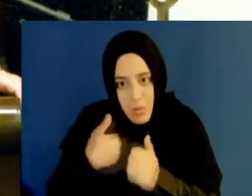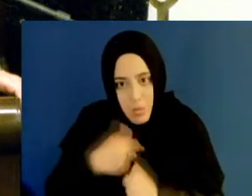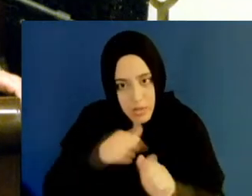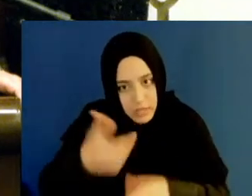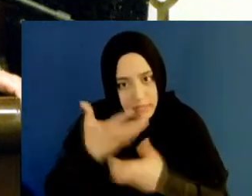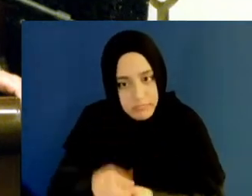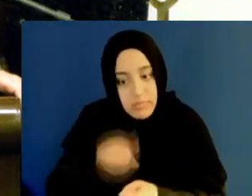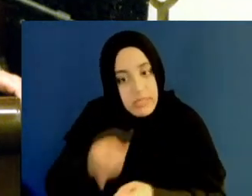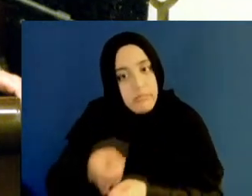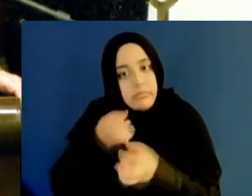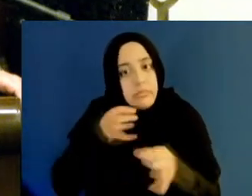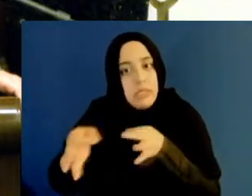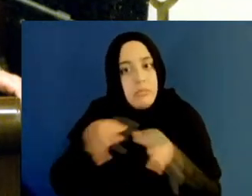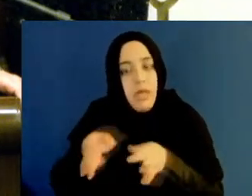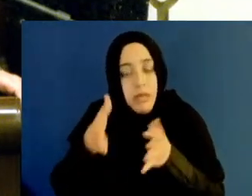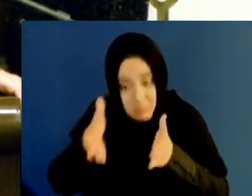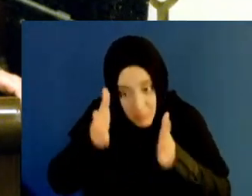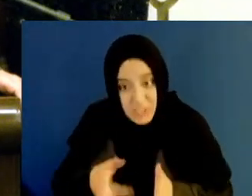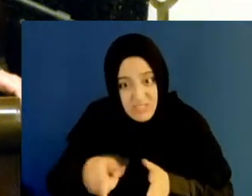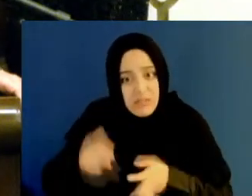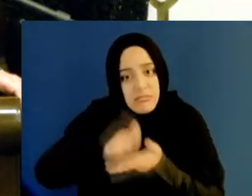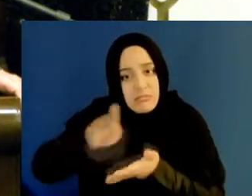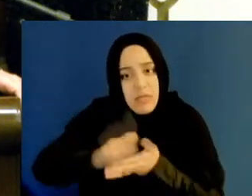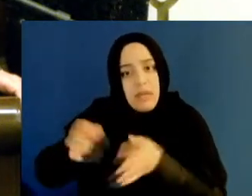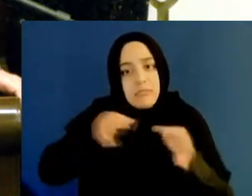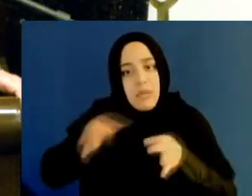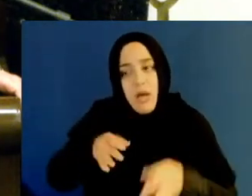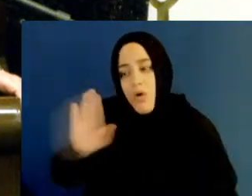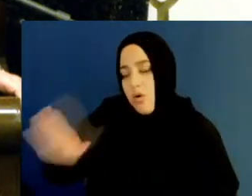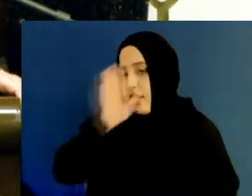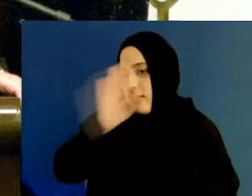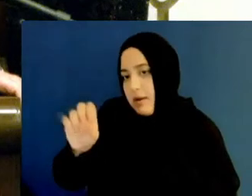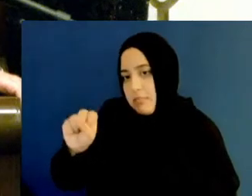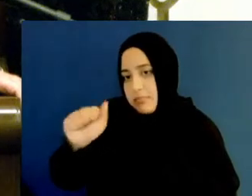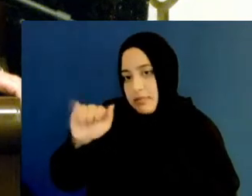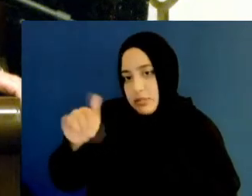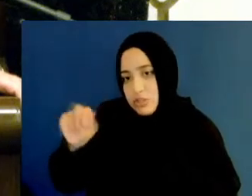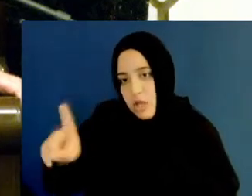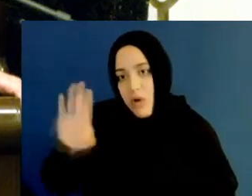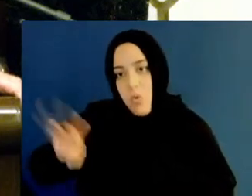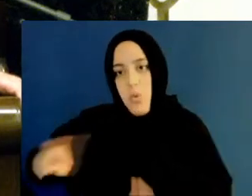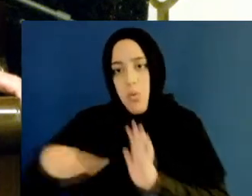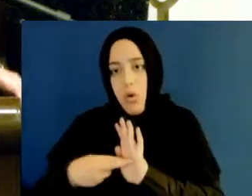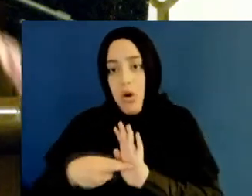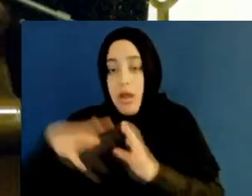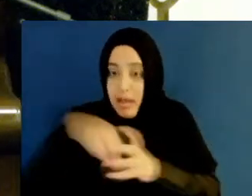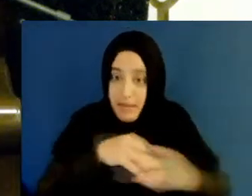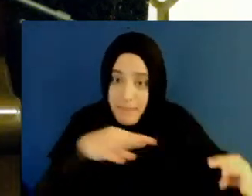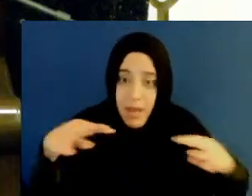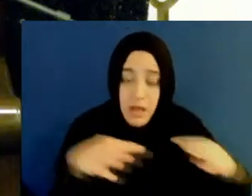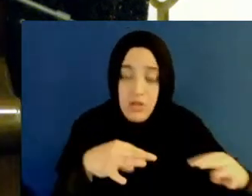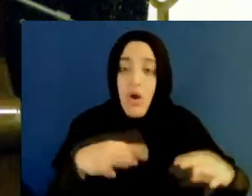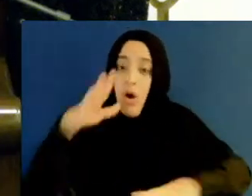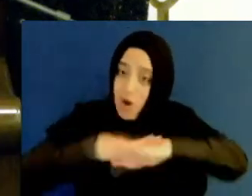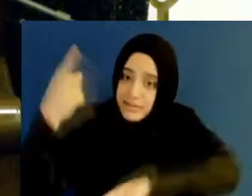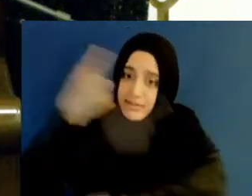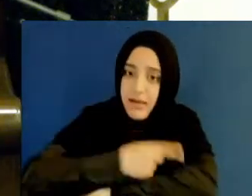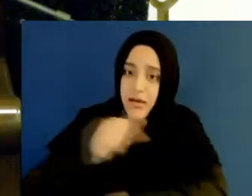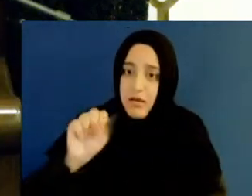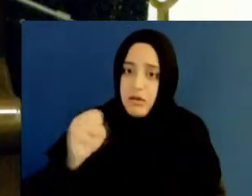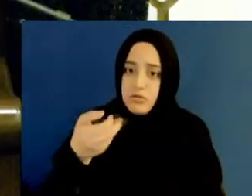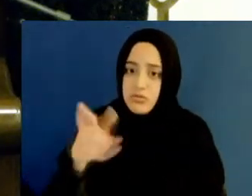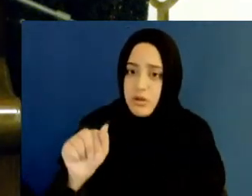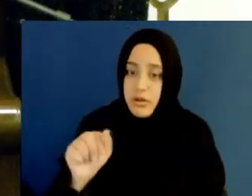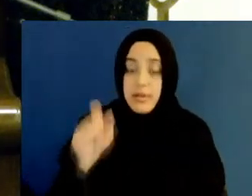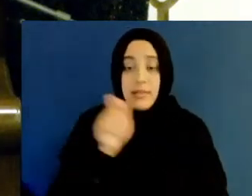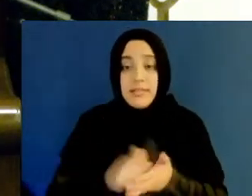or the participation of Imam al-Sajjad in battle on the day of Ashura. The narrator is,